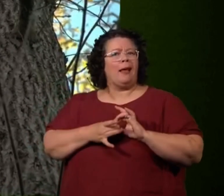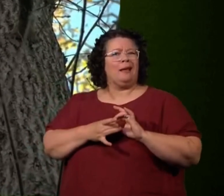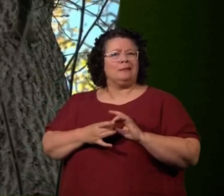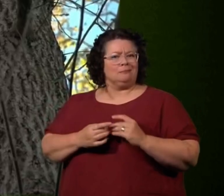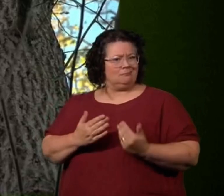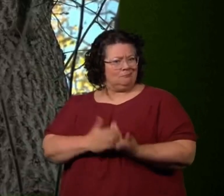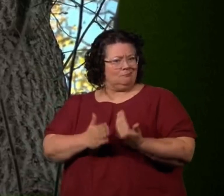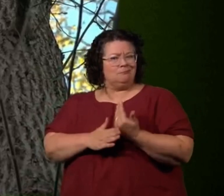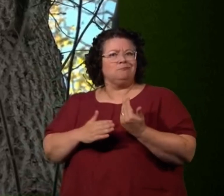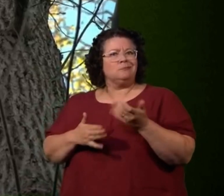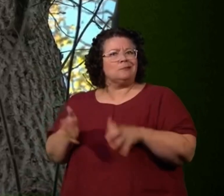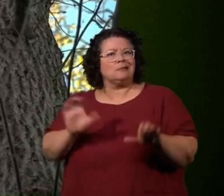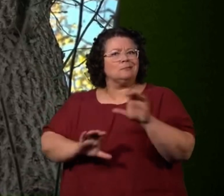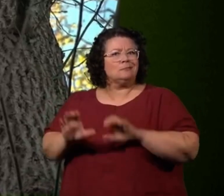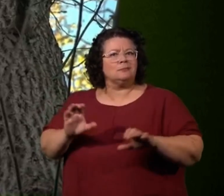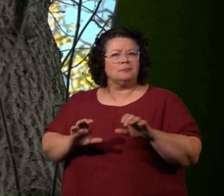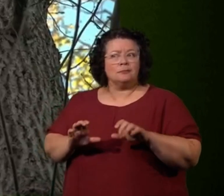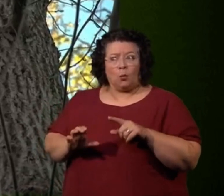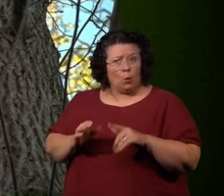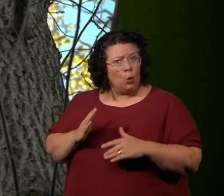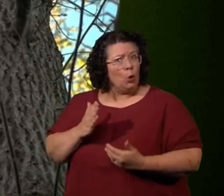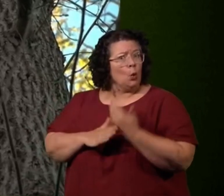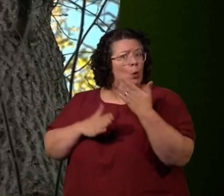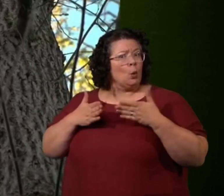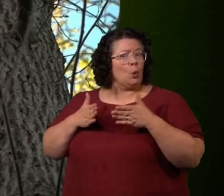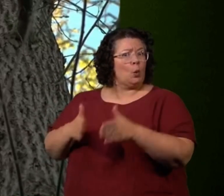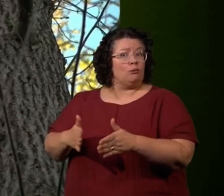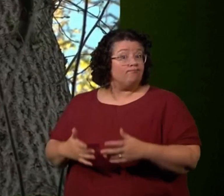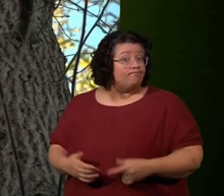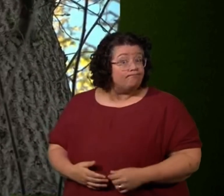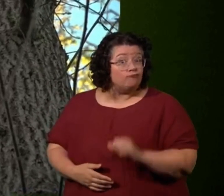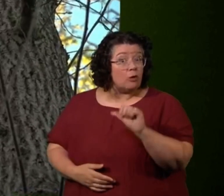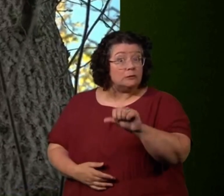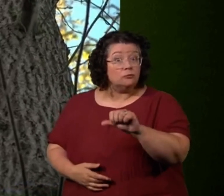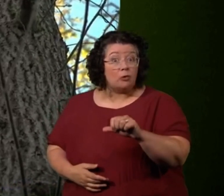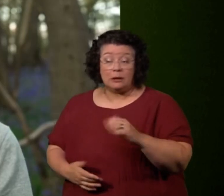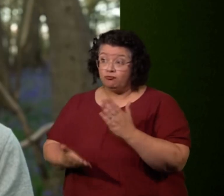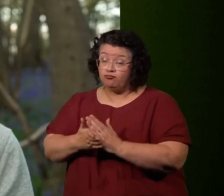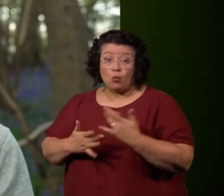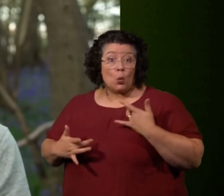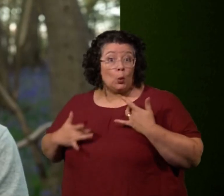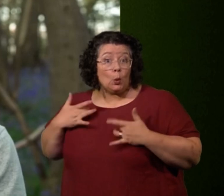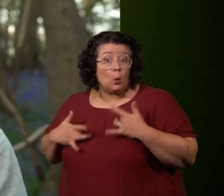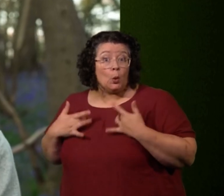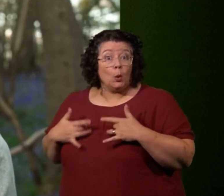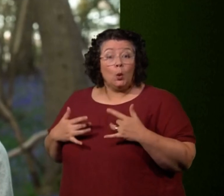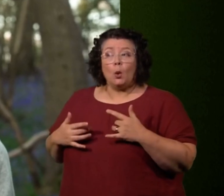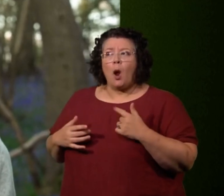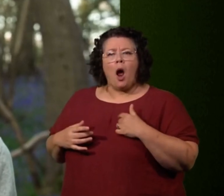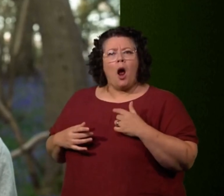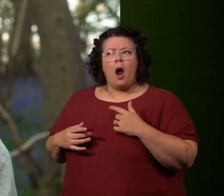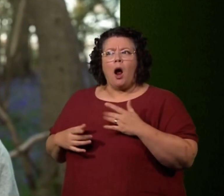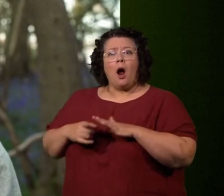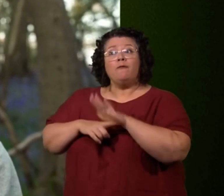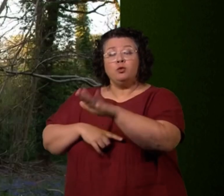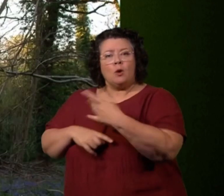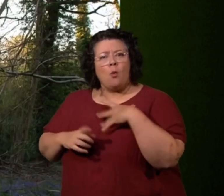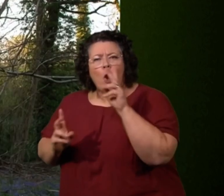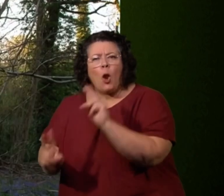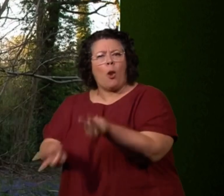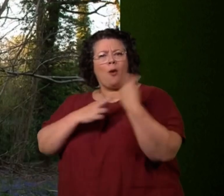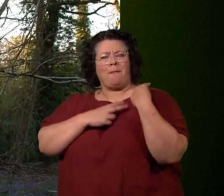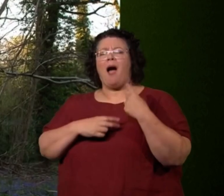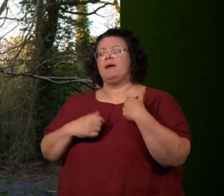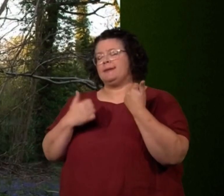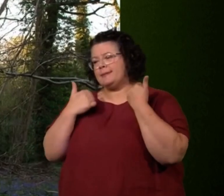approach. We're breaking new ground here. I'm really excited, and I hope we look back on this moment and say, yeah, it was the start of something really good.